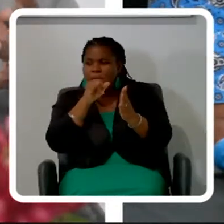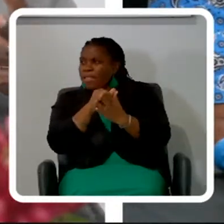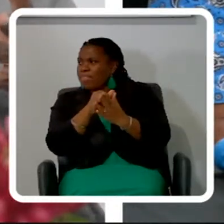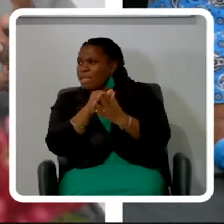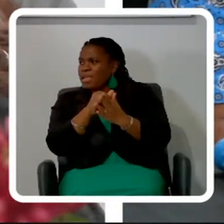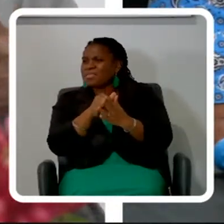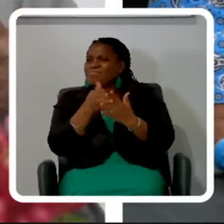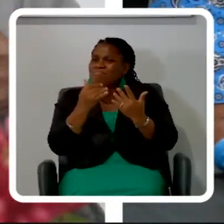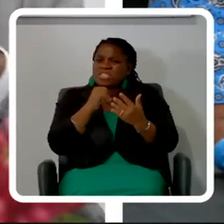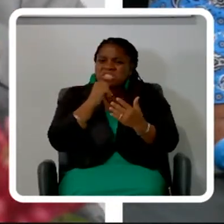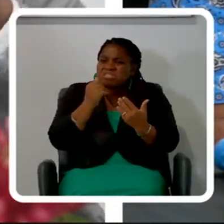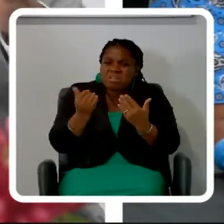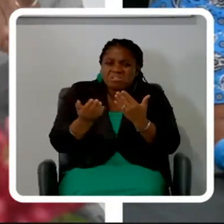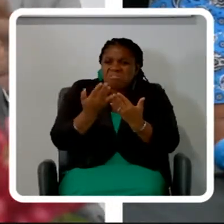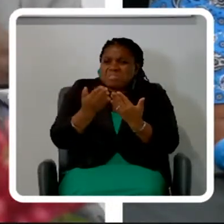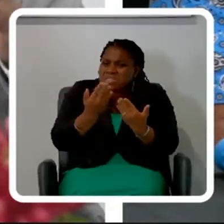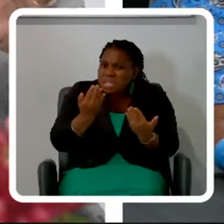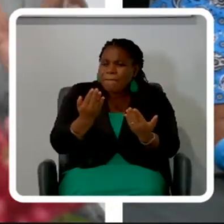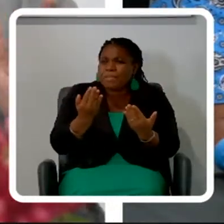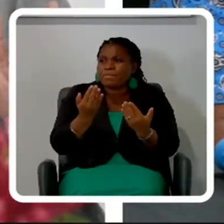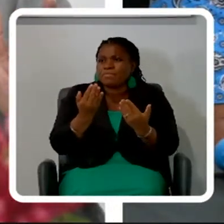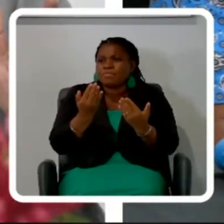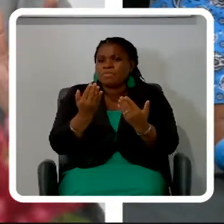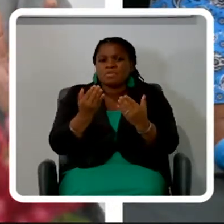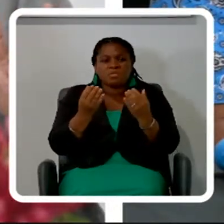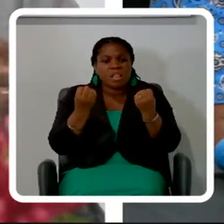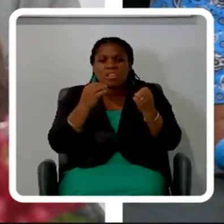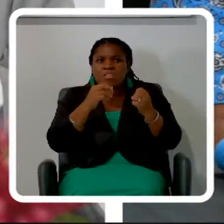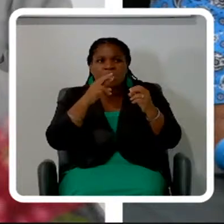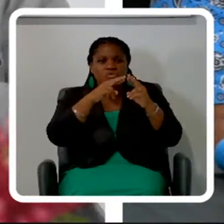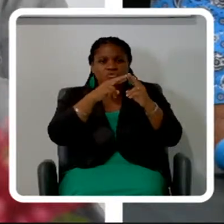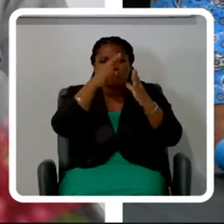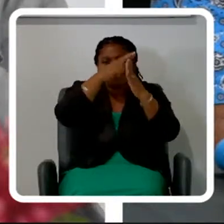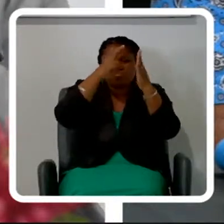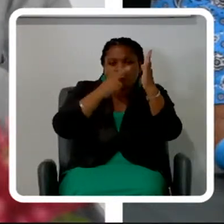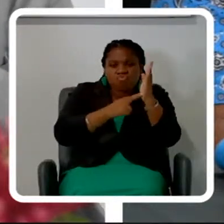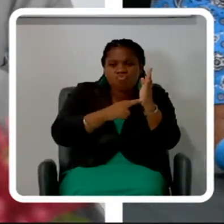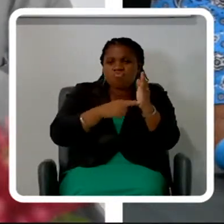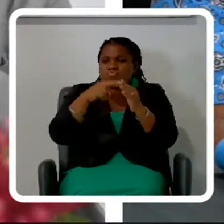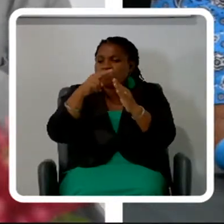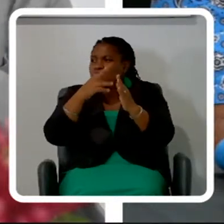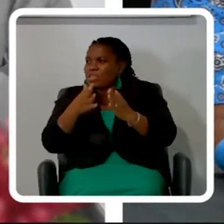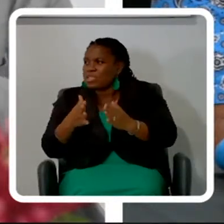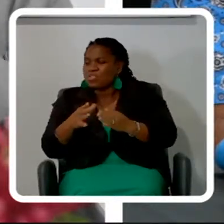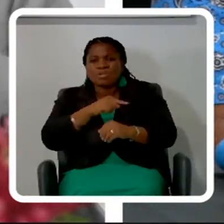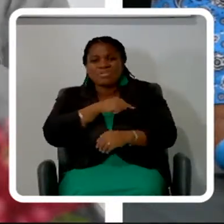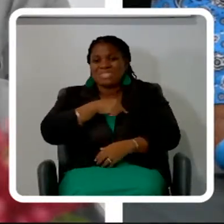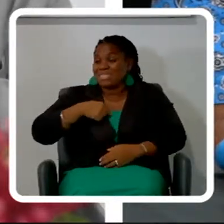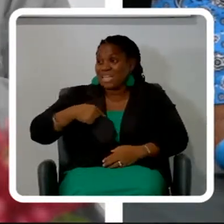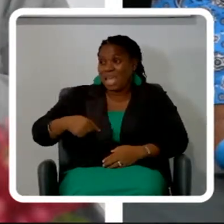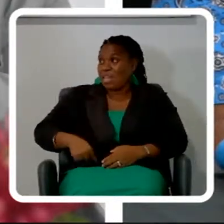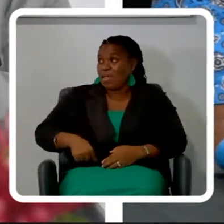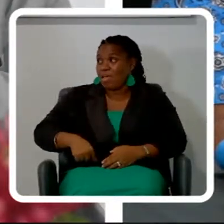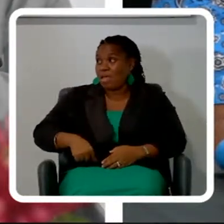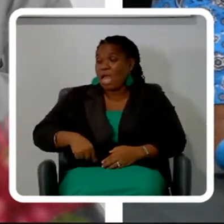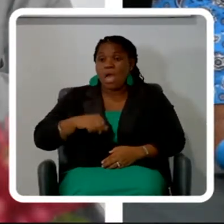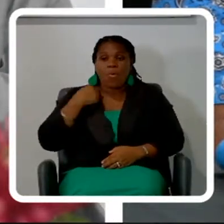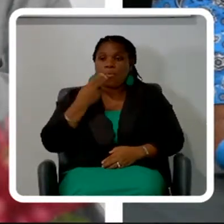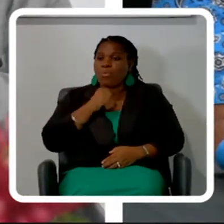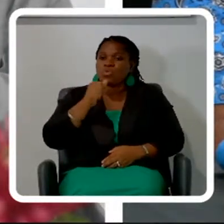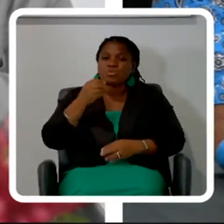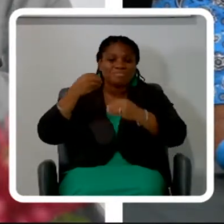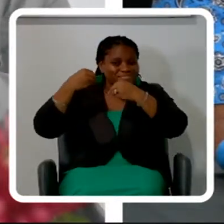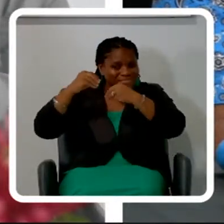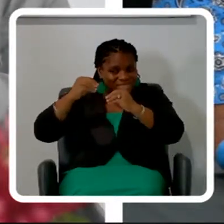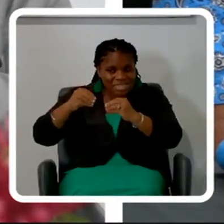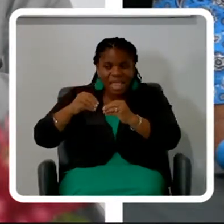a complex matter in the sense that they have to follow rules and regulations. So China does not participate in our program, and we don't sell citizenship by